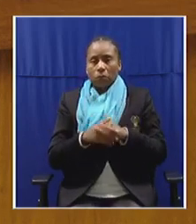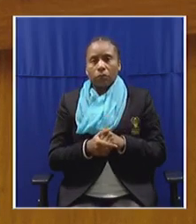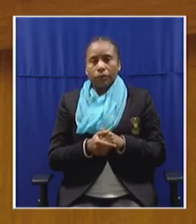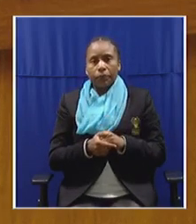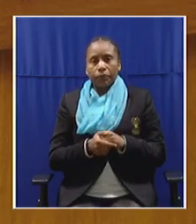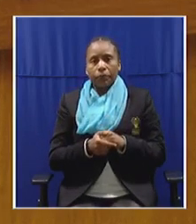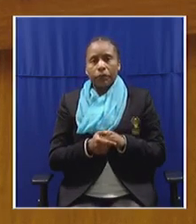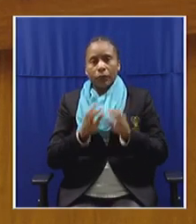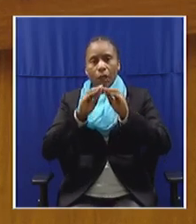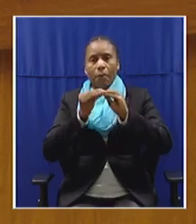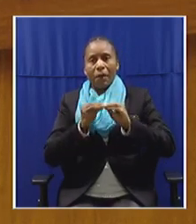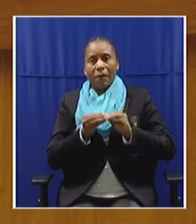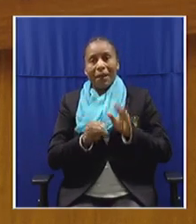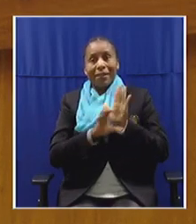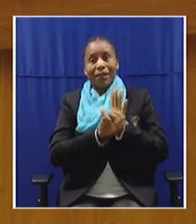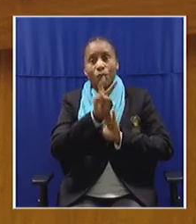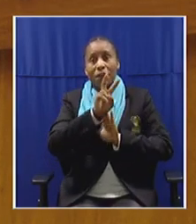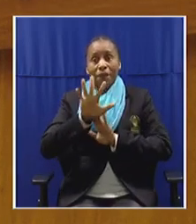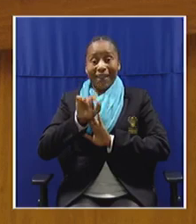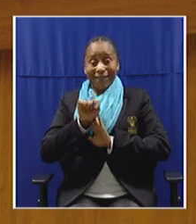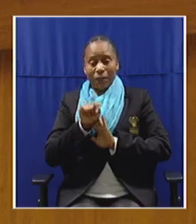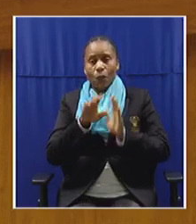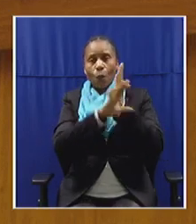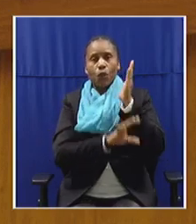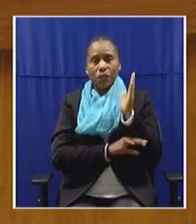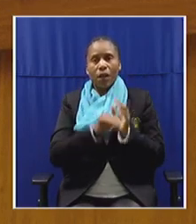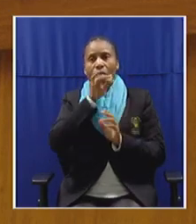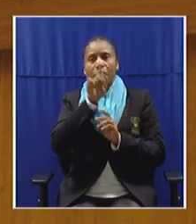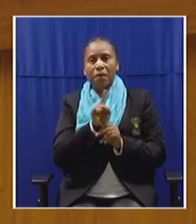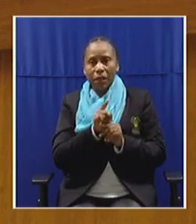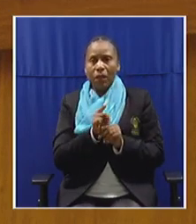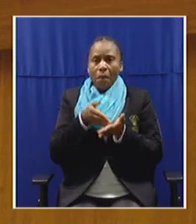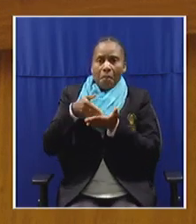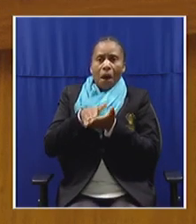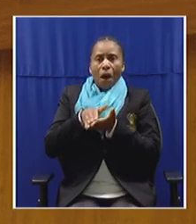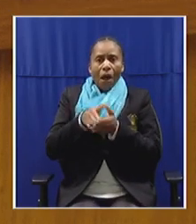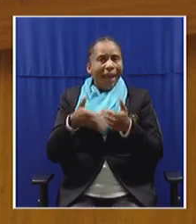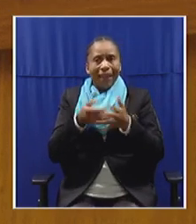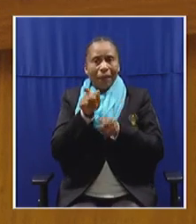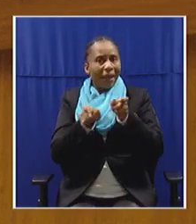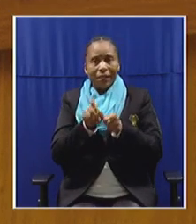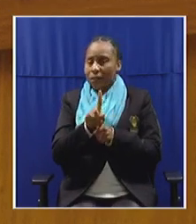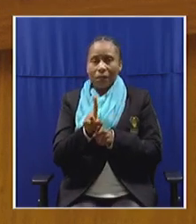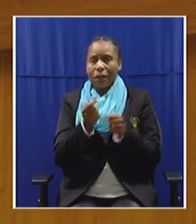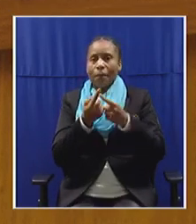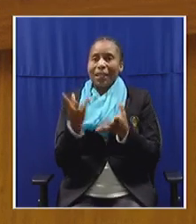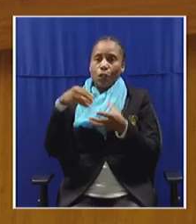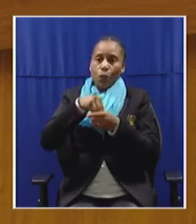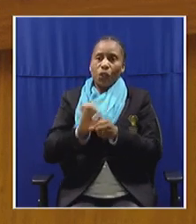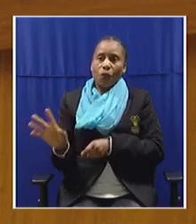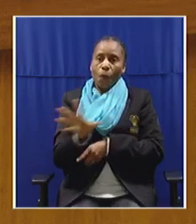The amendment of Section 25 of the Constitution does not mean any exclusion of any person, but the inclusion of